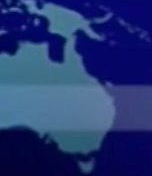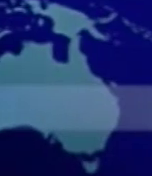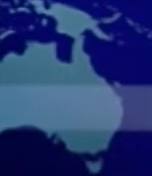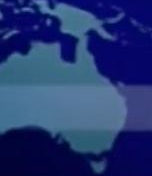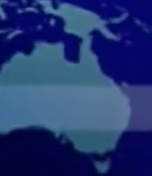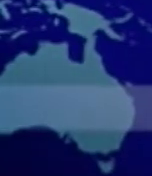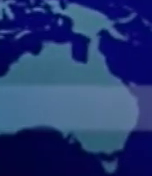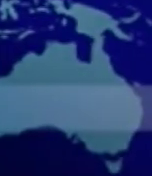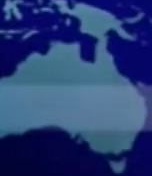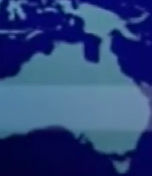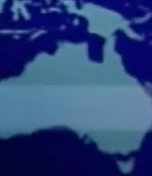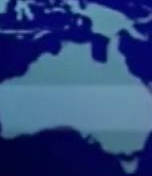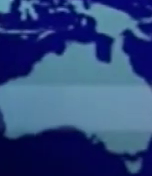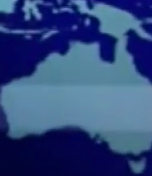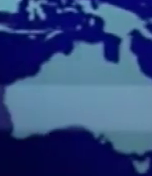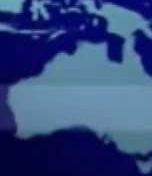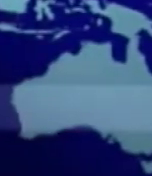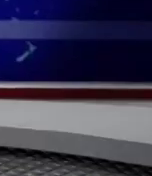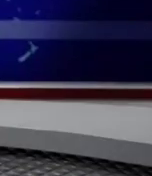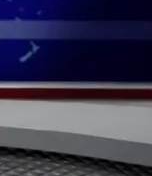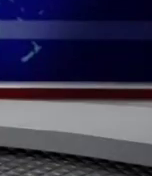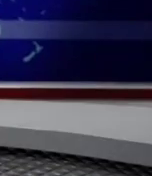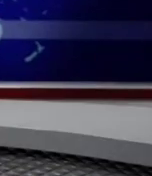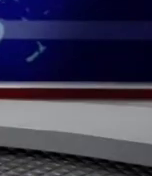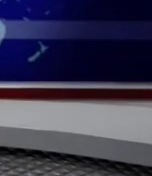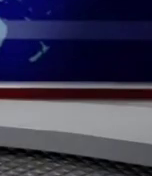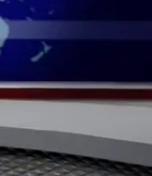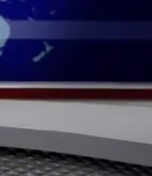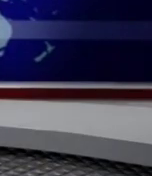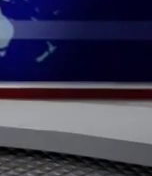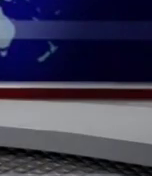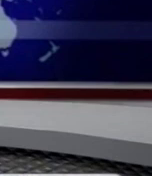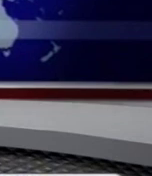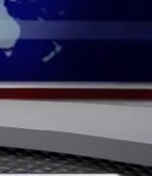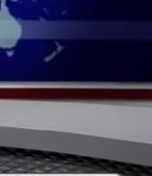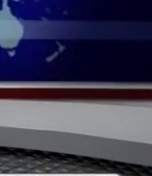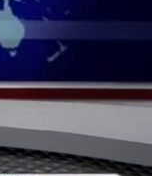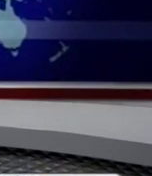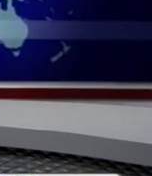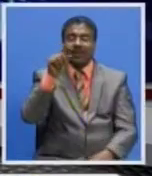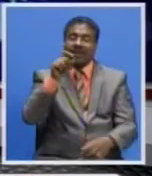That brings us to the end of the news. Thank you so much for watching. And remember